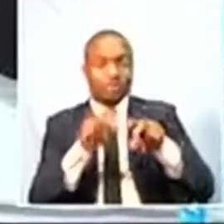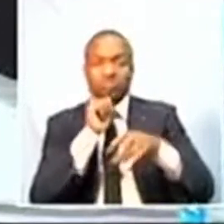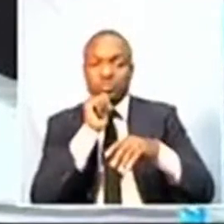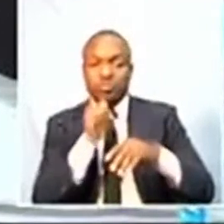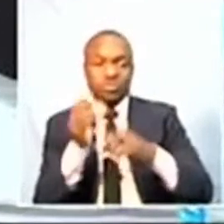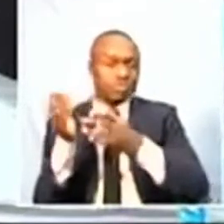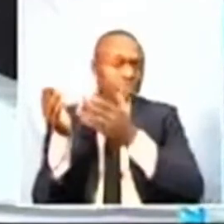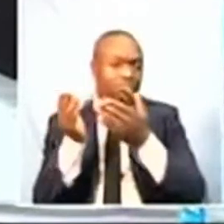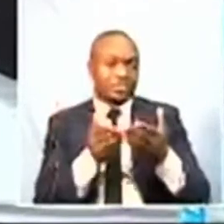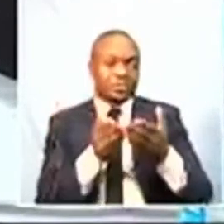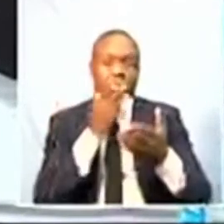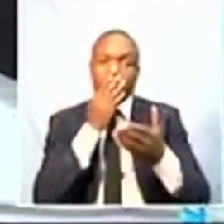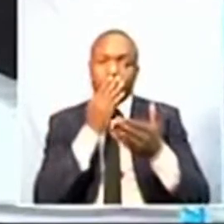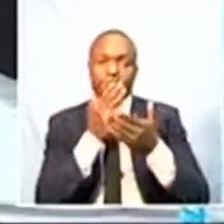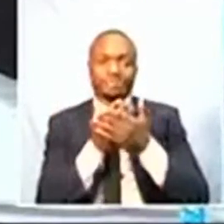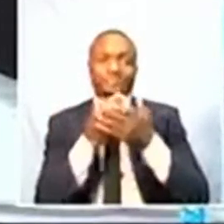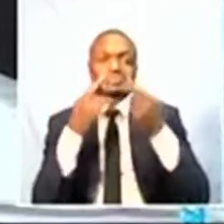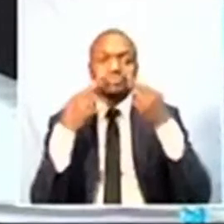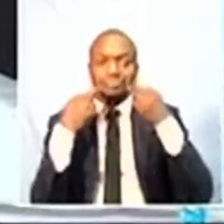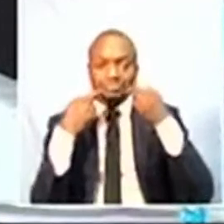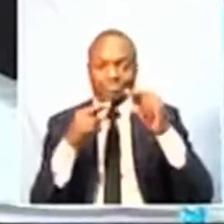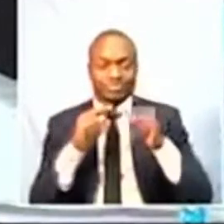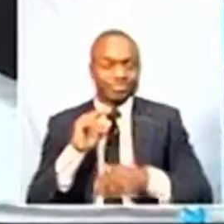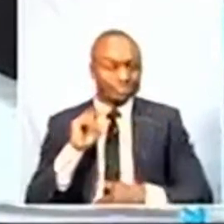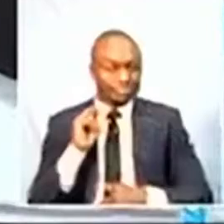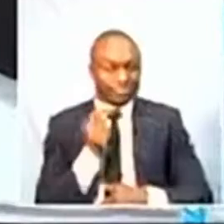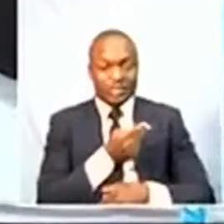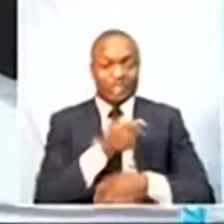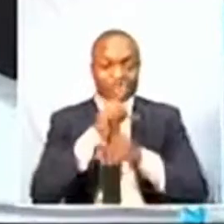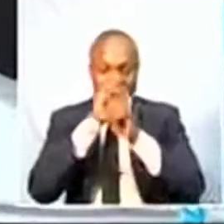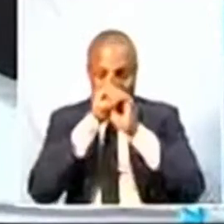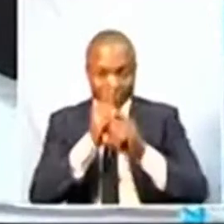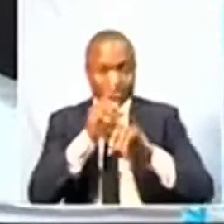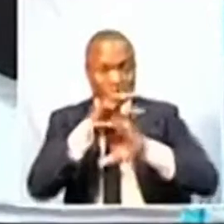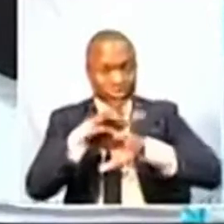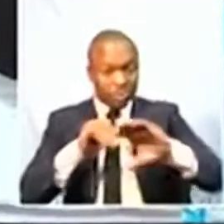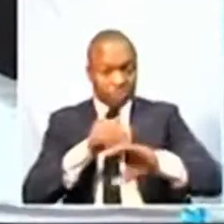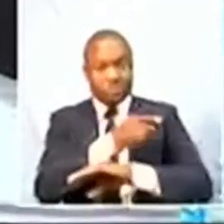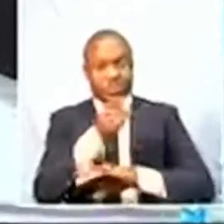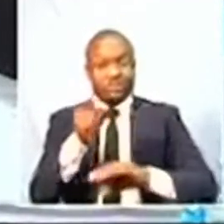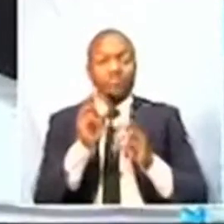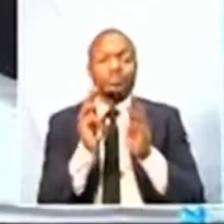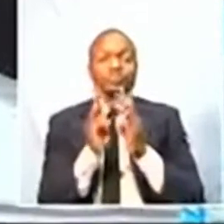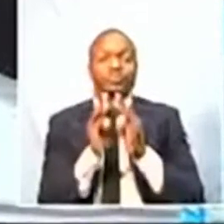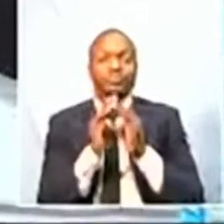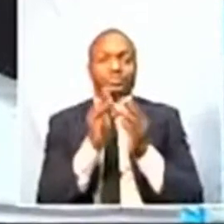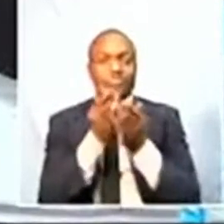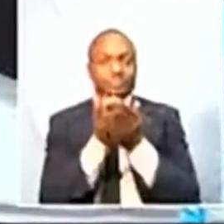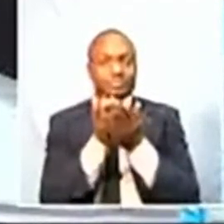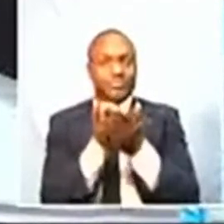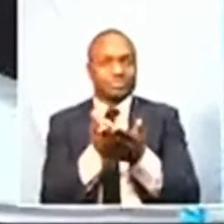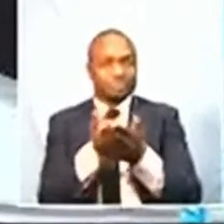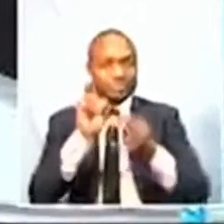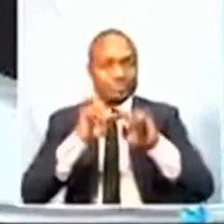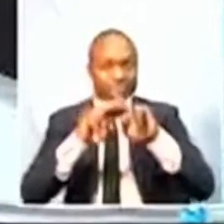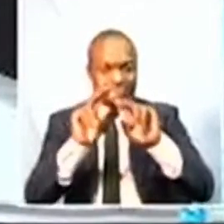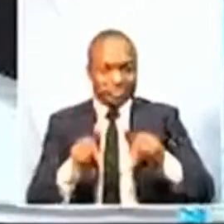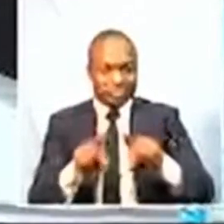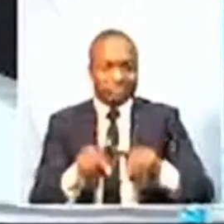the desired results, we decided to call them for a meeting. I submit, Chair. Thank